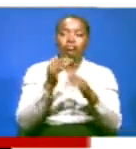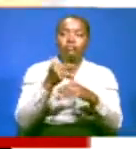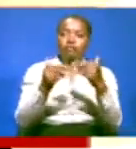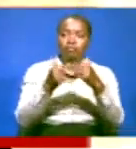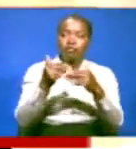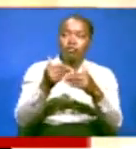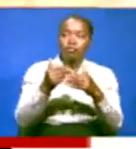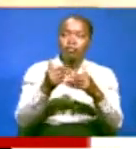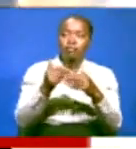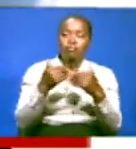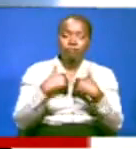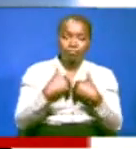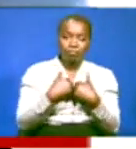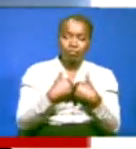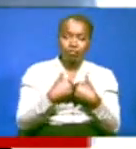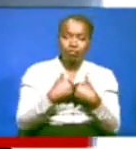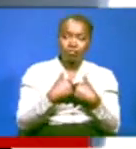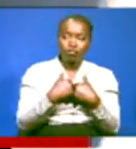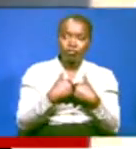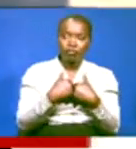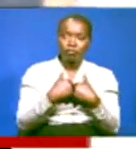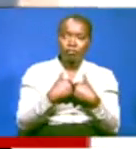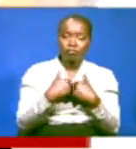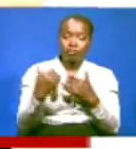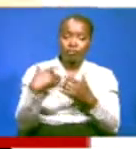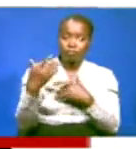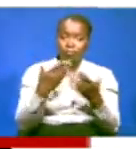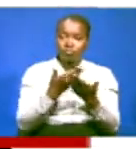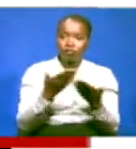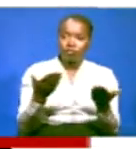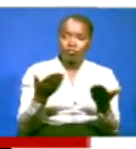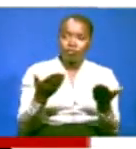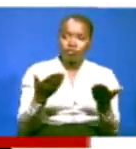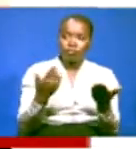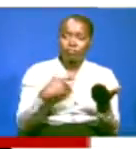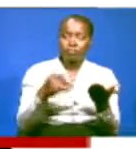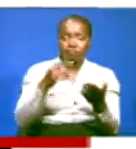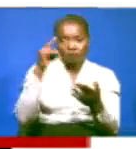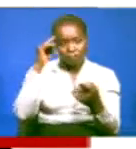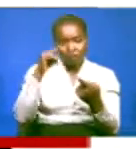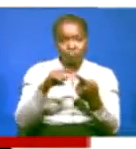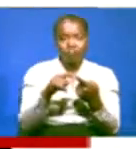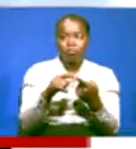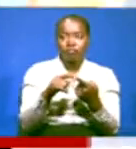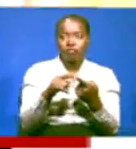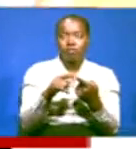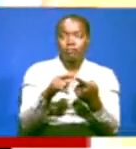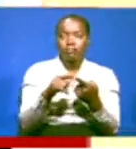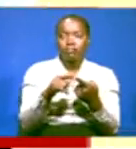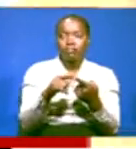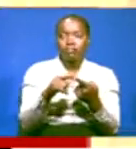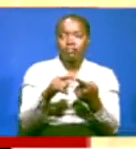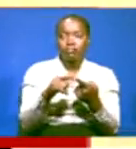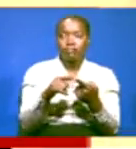have put in place. And in this regard, Mr. Chairman, it is our intention to roll out